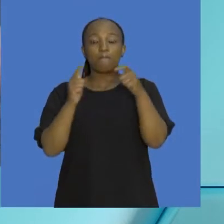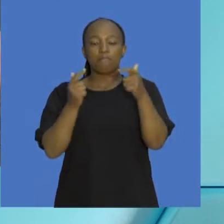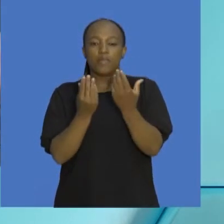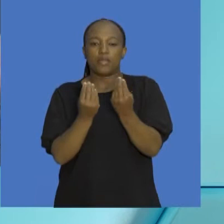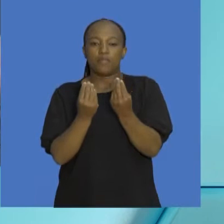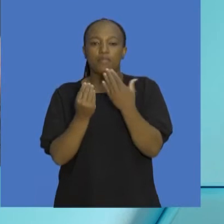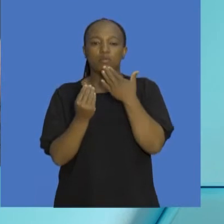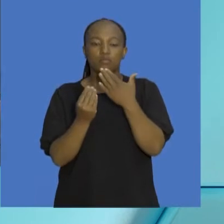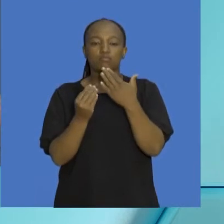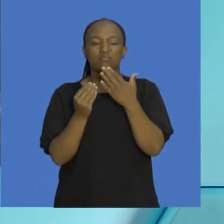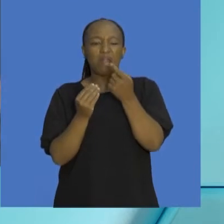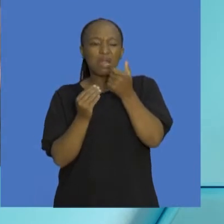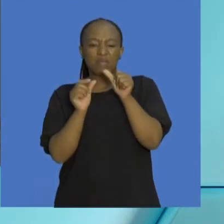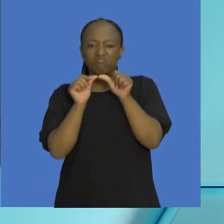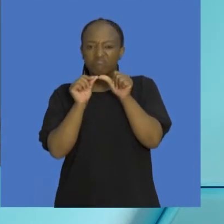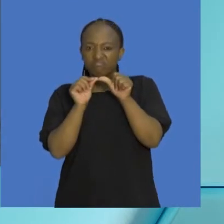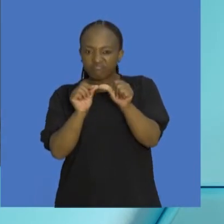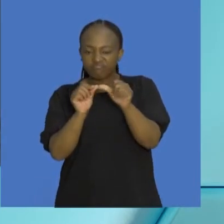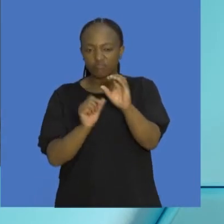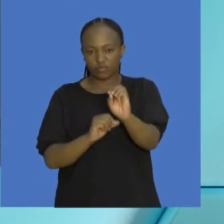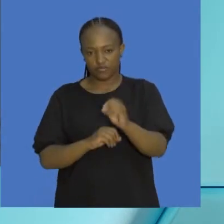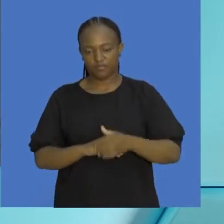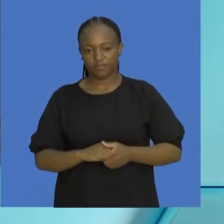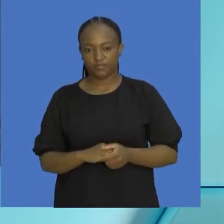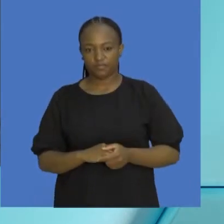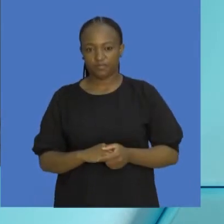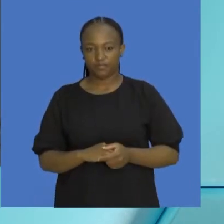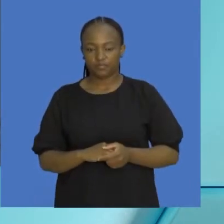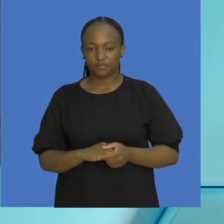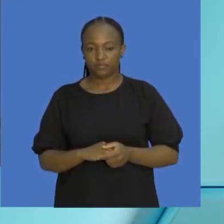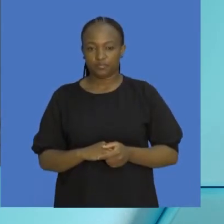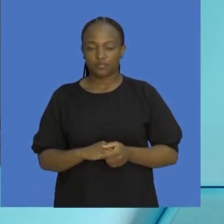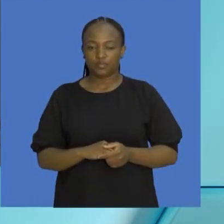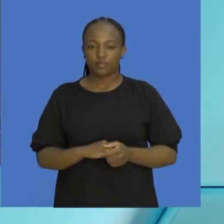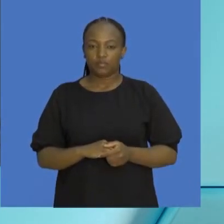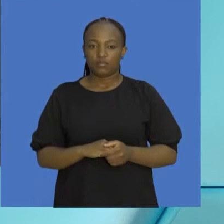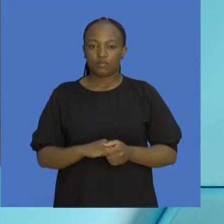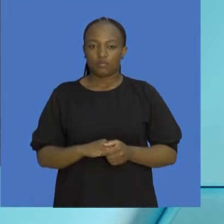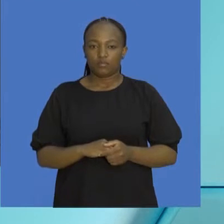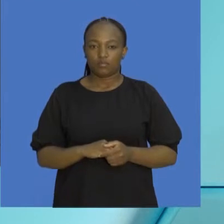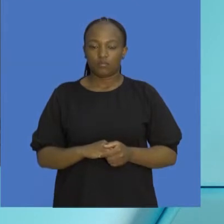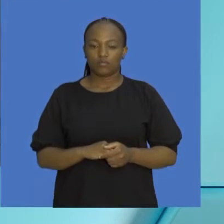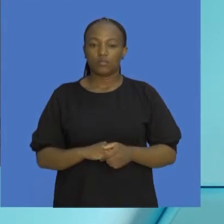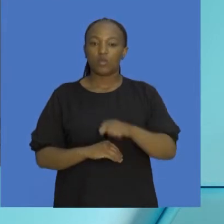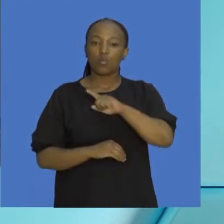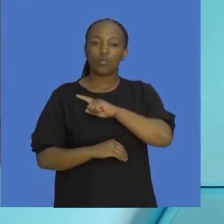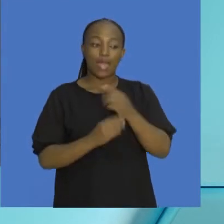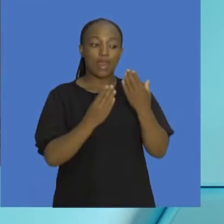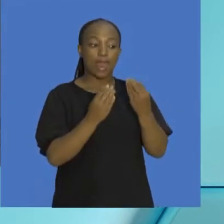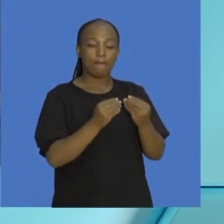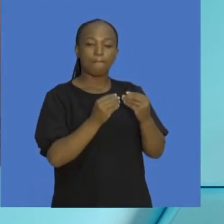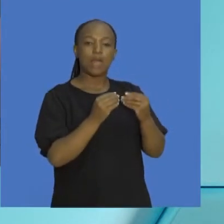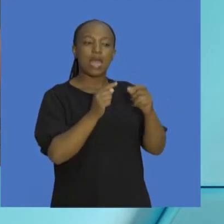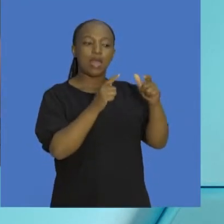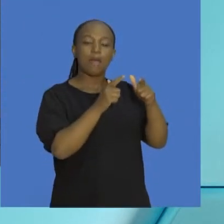bigger range, smaller consistency. Okay? Because the highest